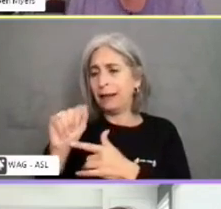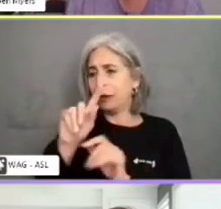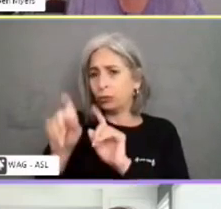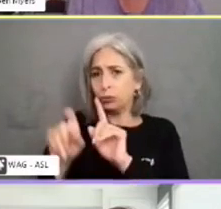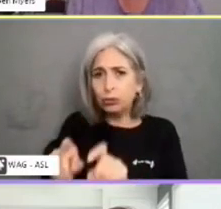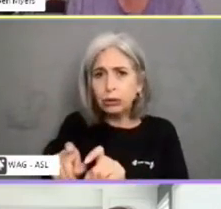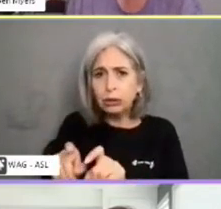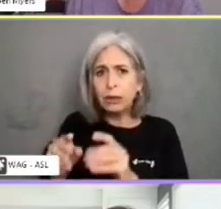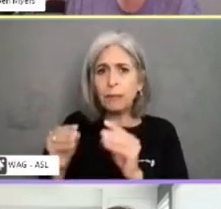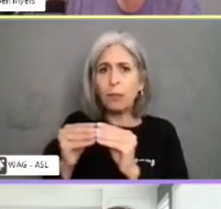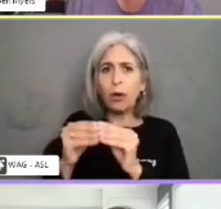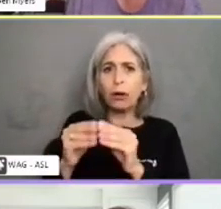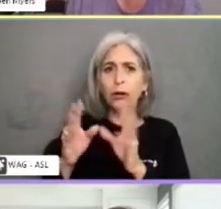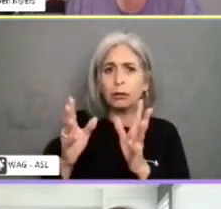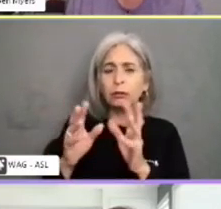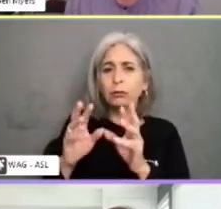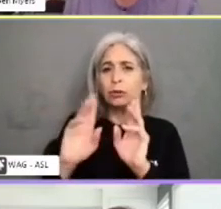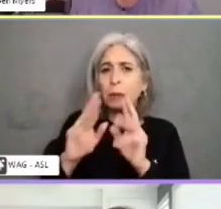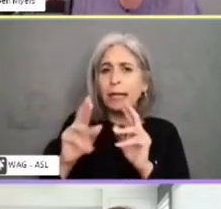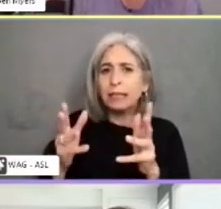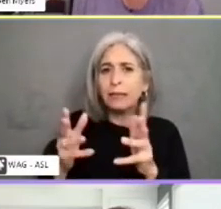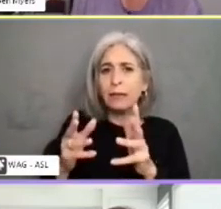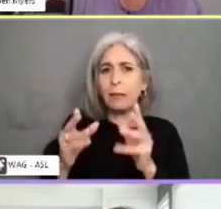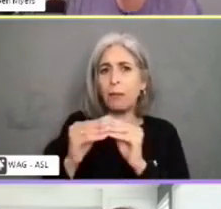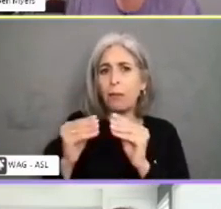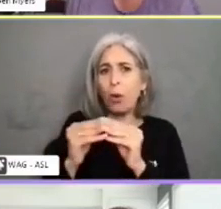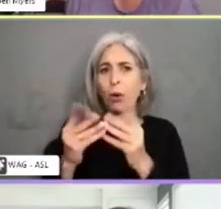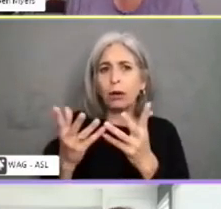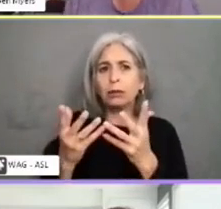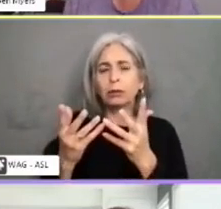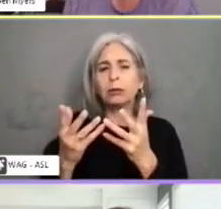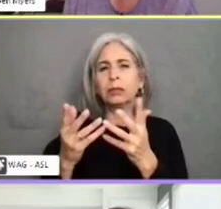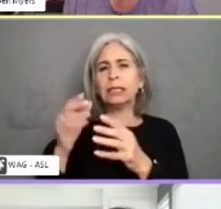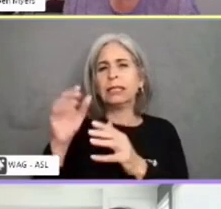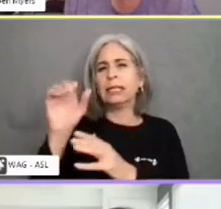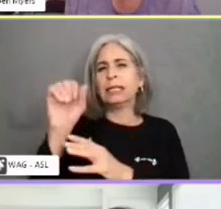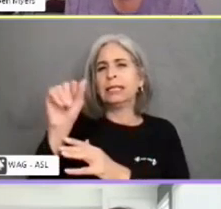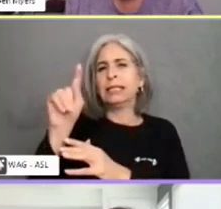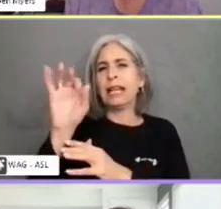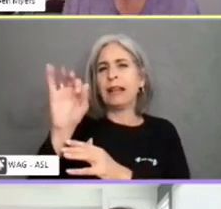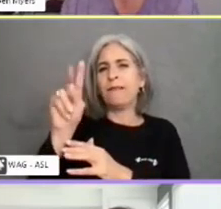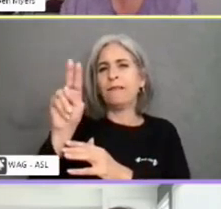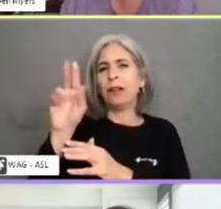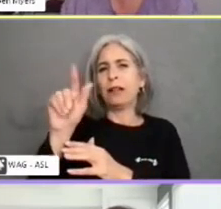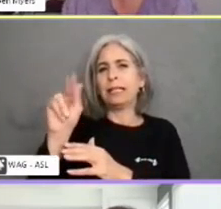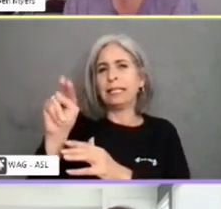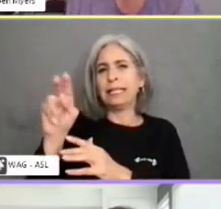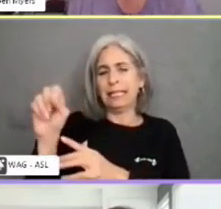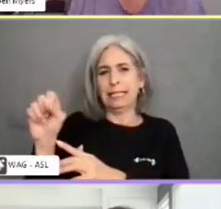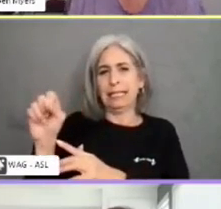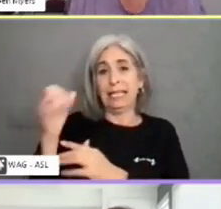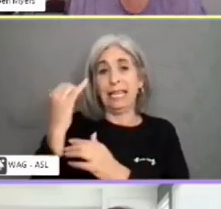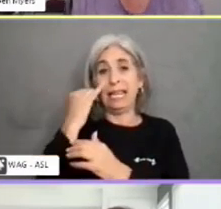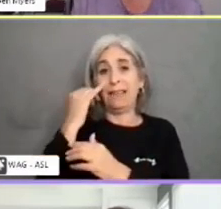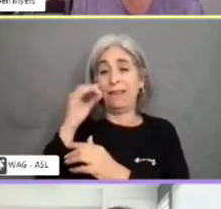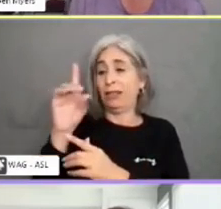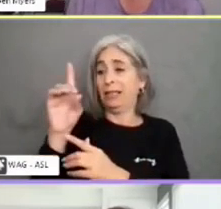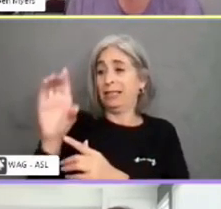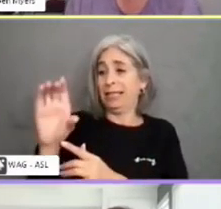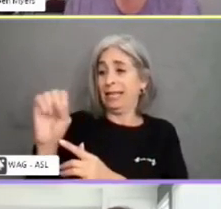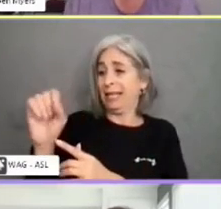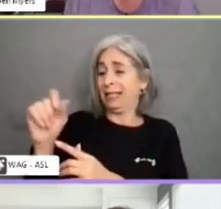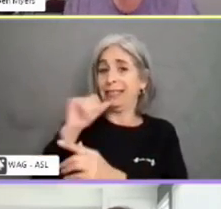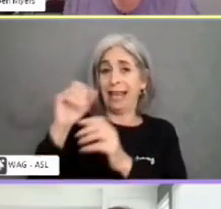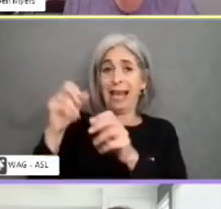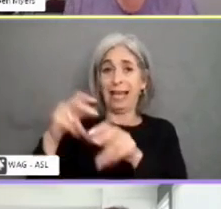more statefulness. However, the downside of that is that if your CSS doesn't load, or if it's